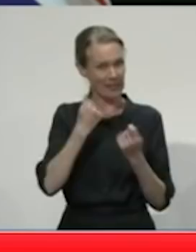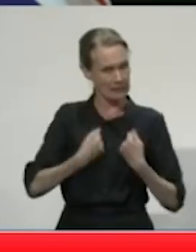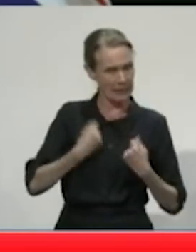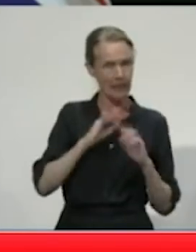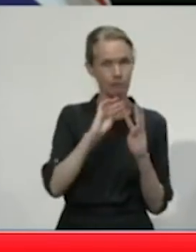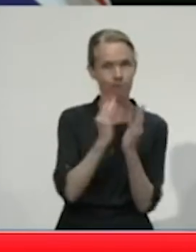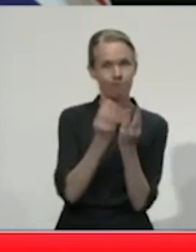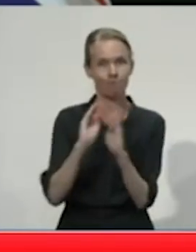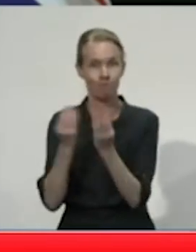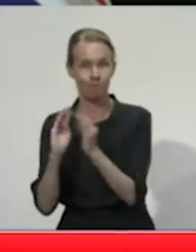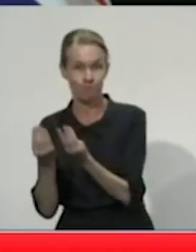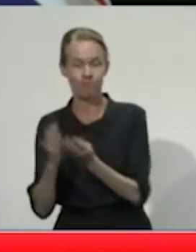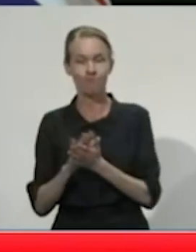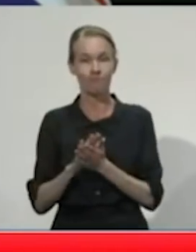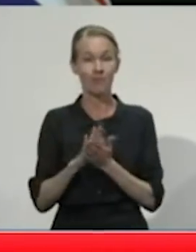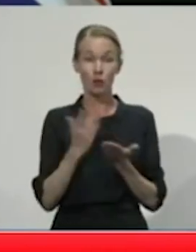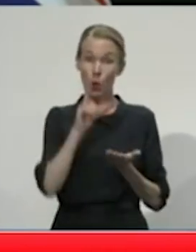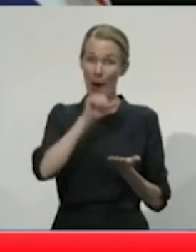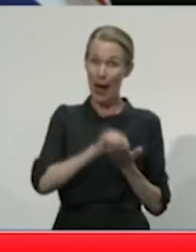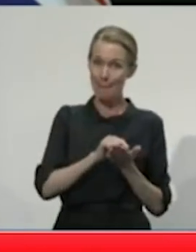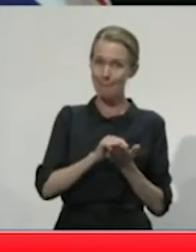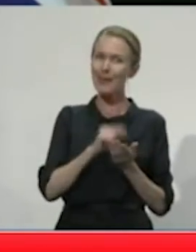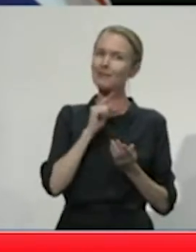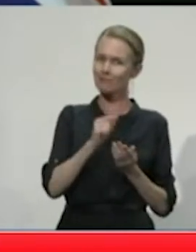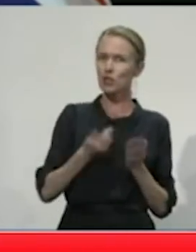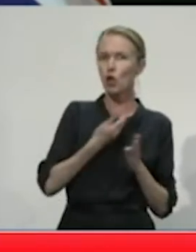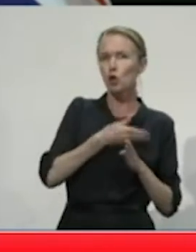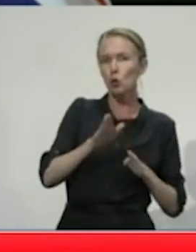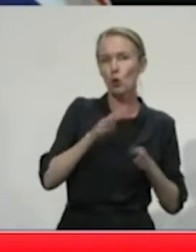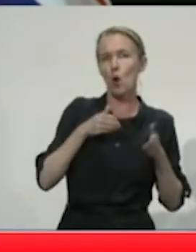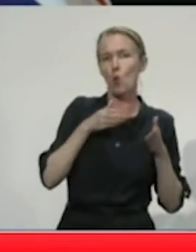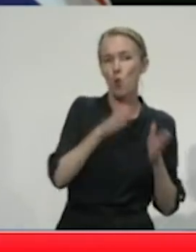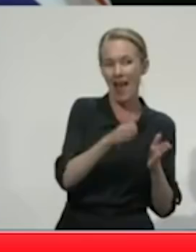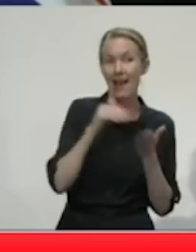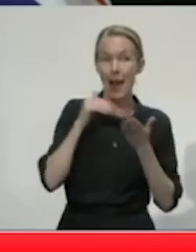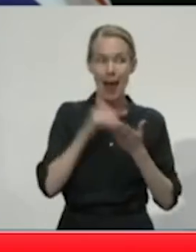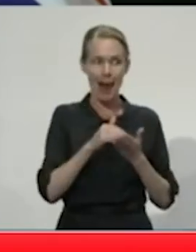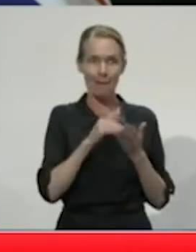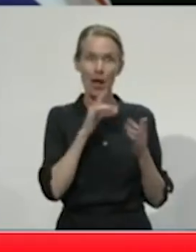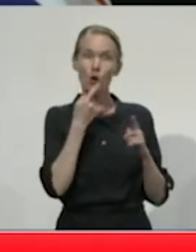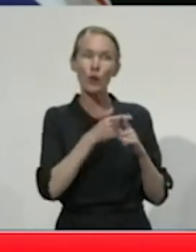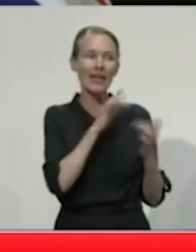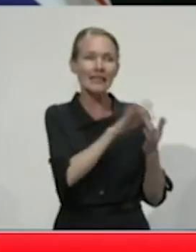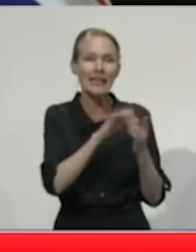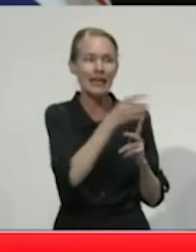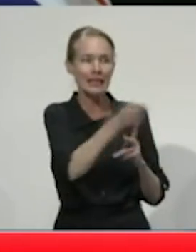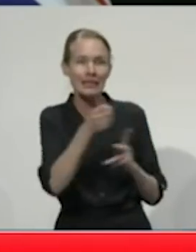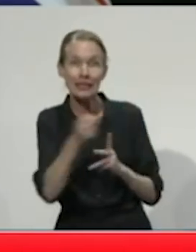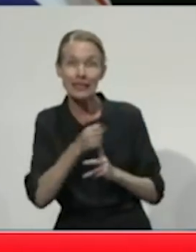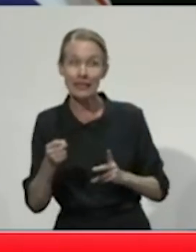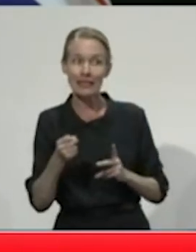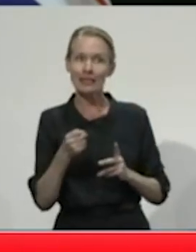app is another tool in our toolbox to help us do that. And the faster we can do that, the more likely we are